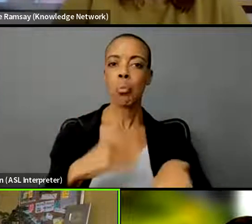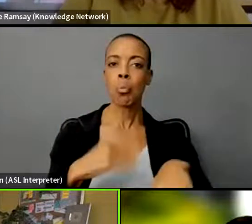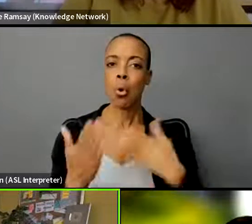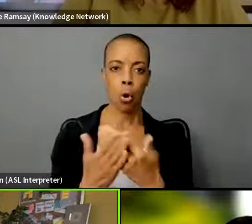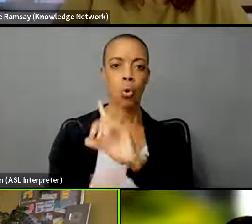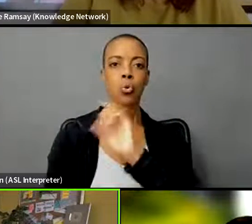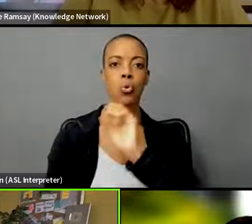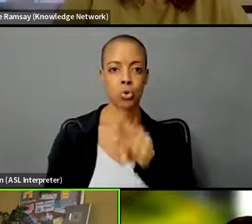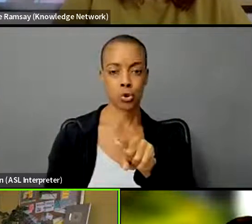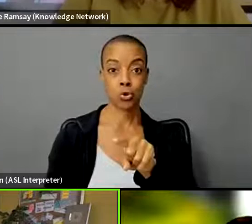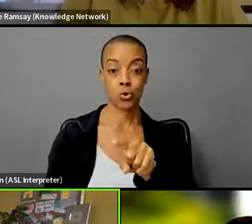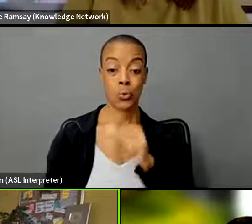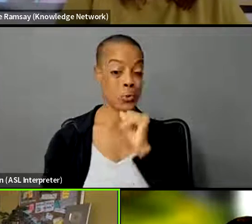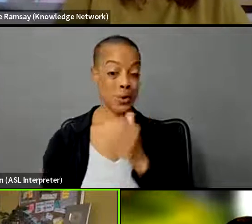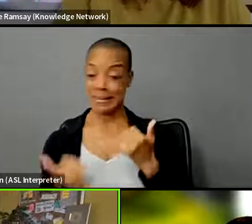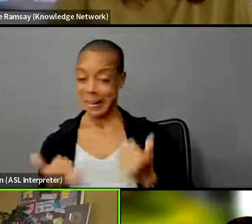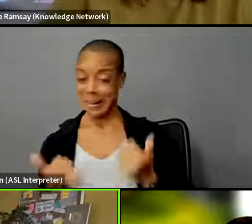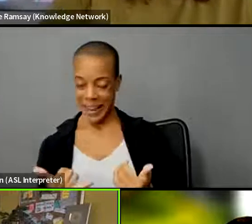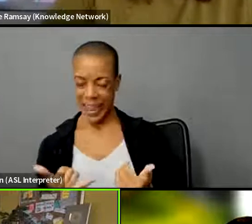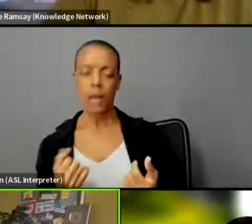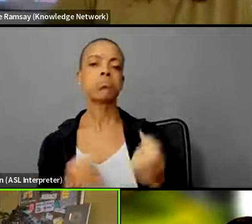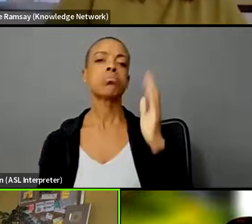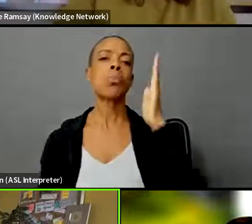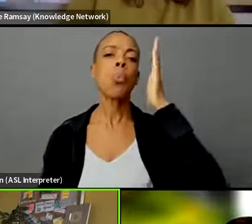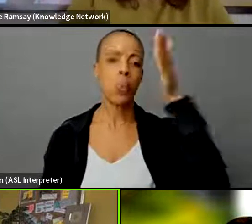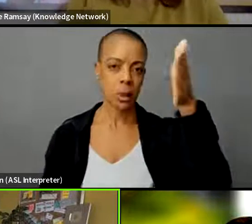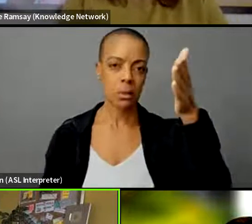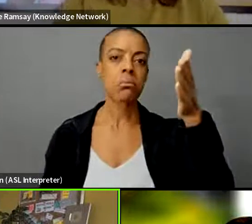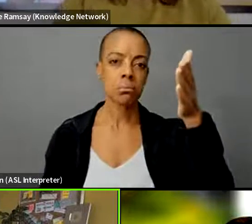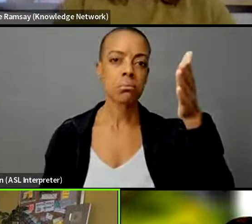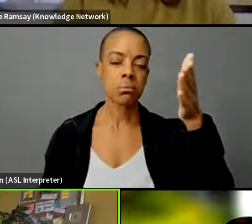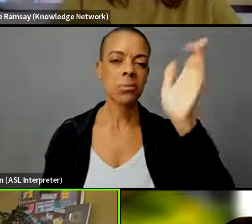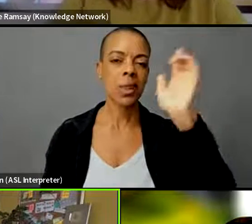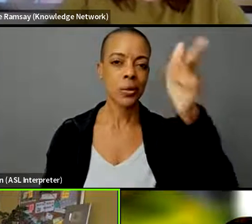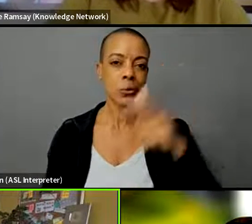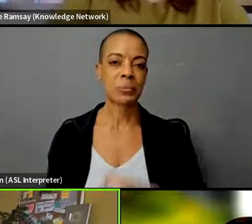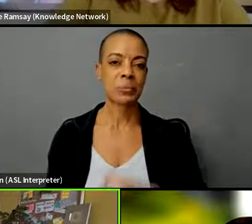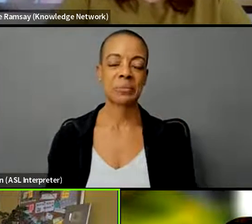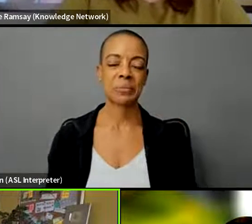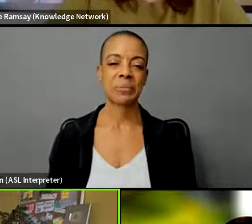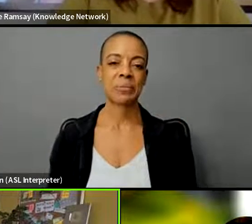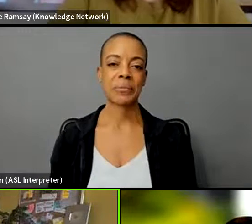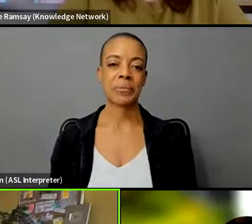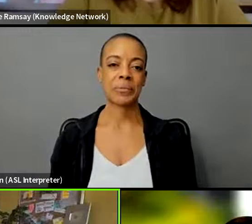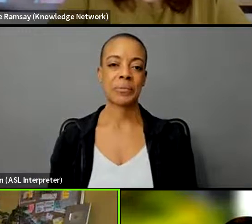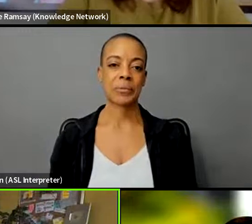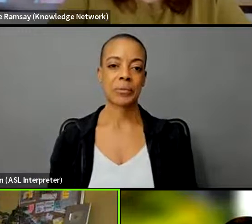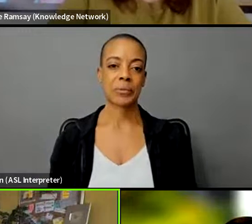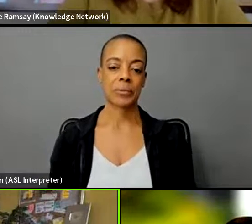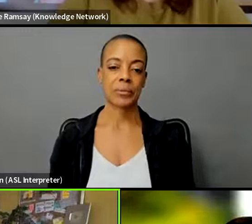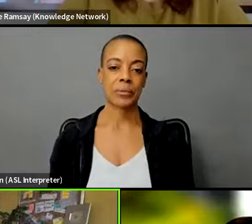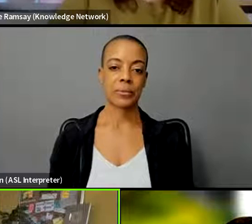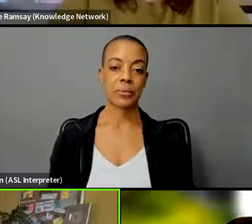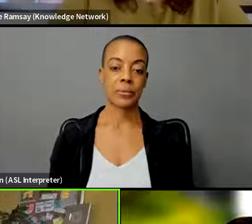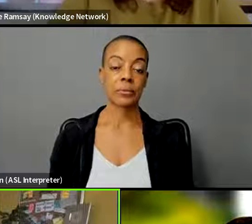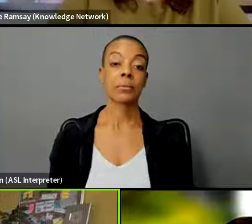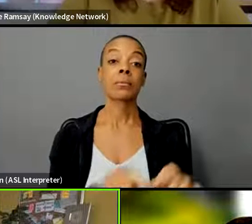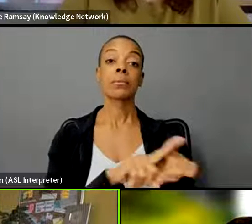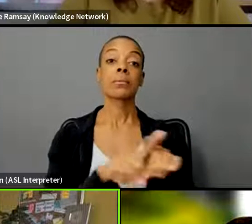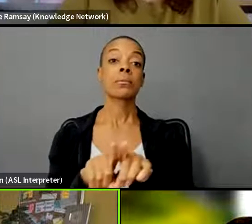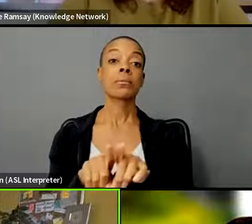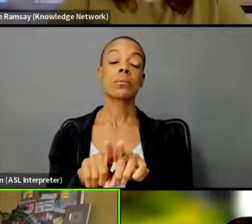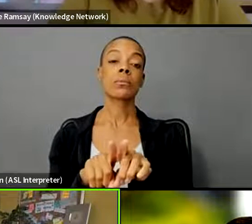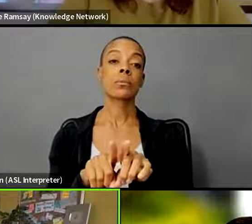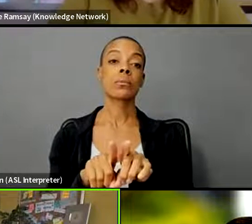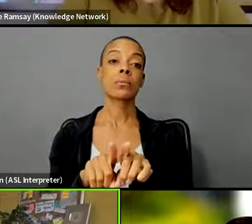get asked for this session, there's still a great chance that it'll be answered later. Now, I also want to mention at this time